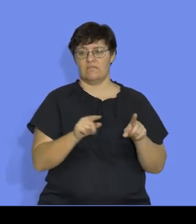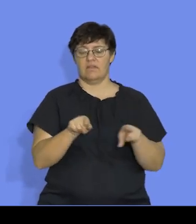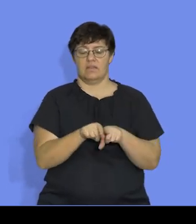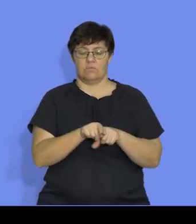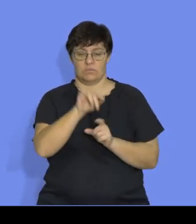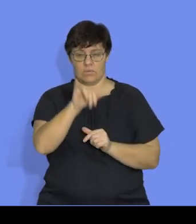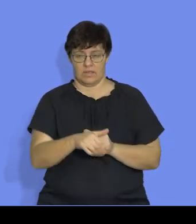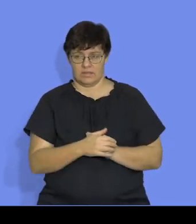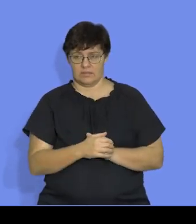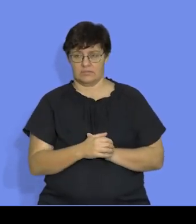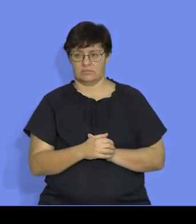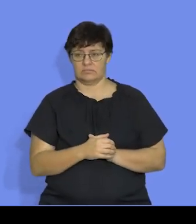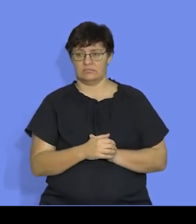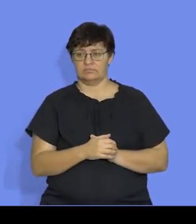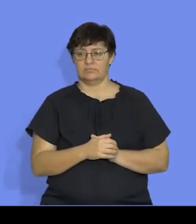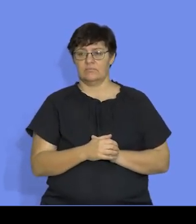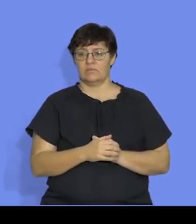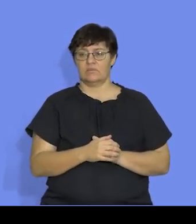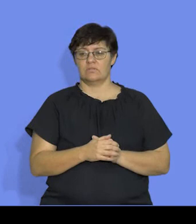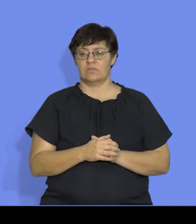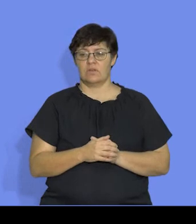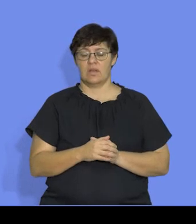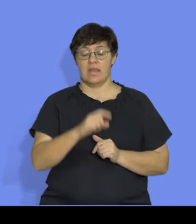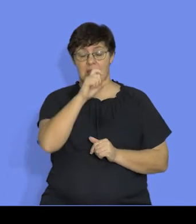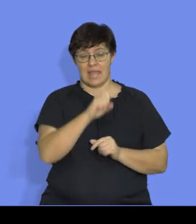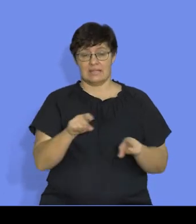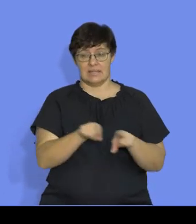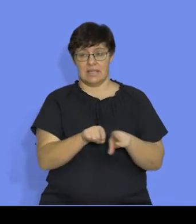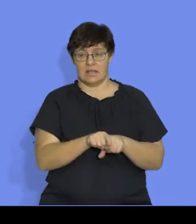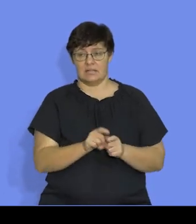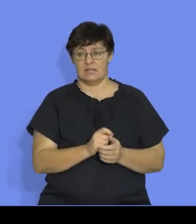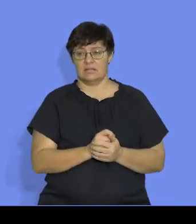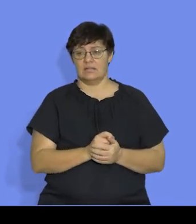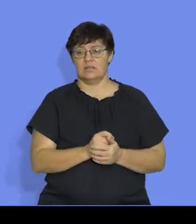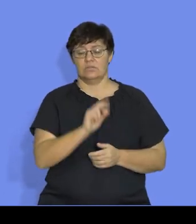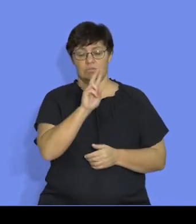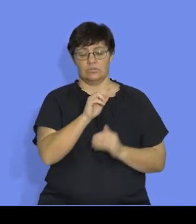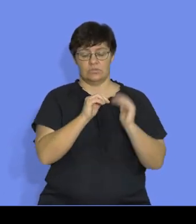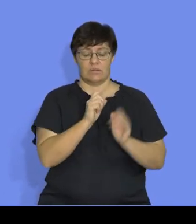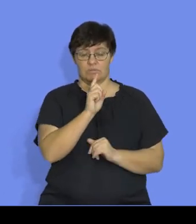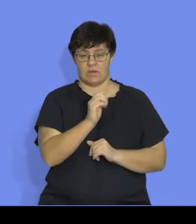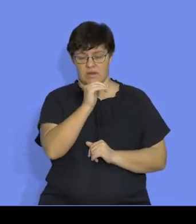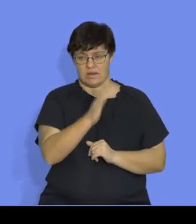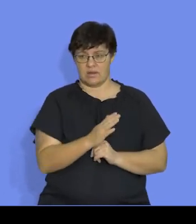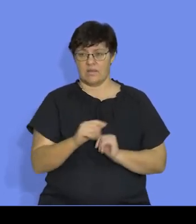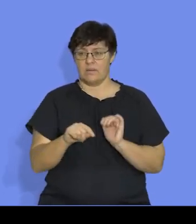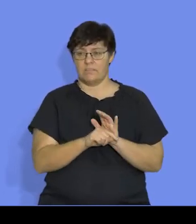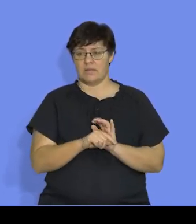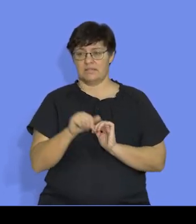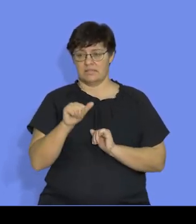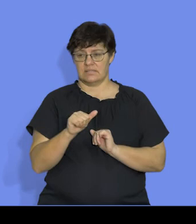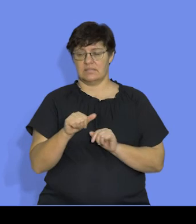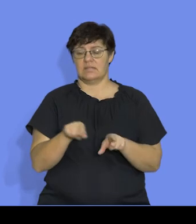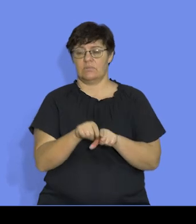y. Then when x is equal to 1, I'm going to have 2 times 1 minus 6 is equal to